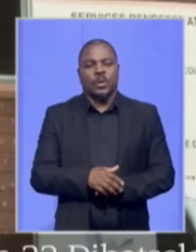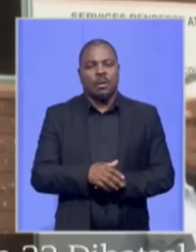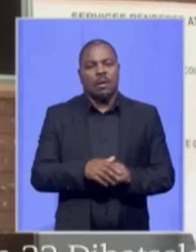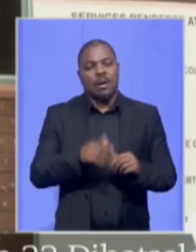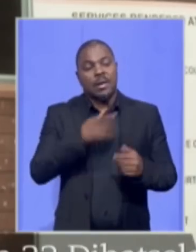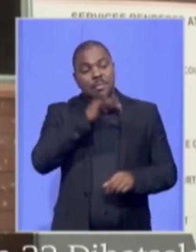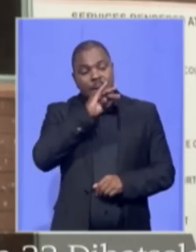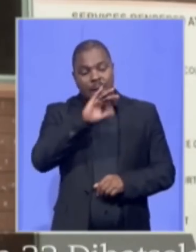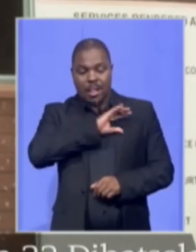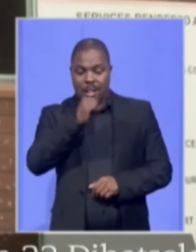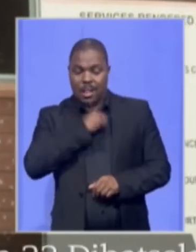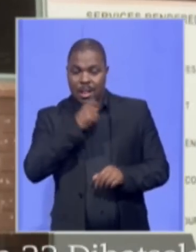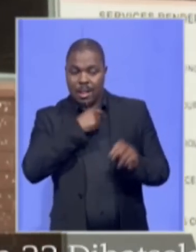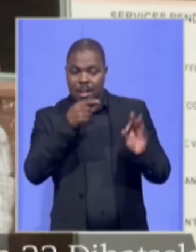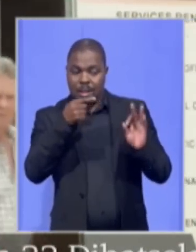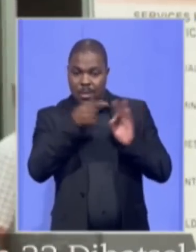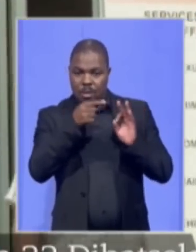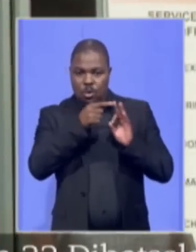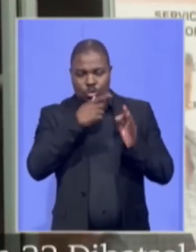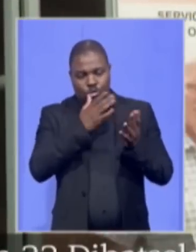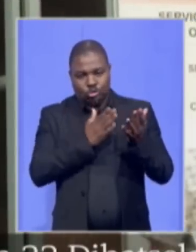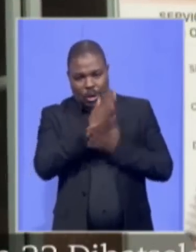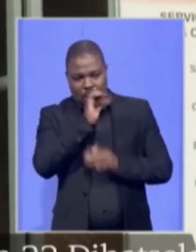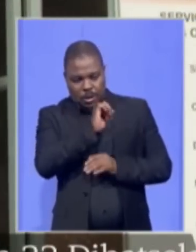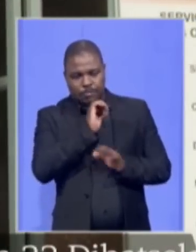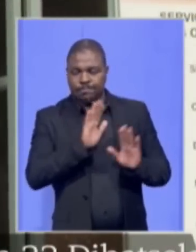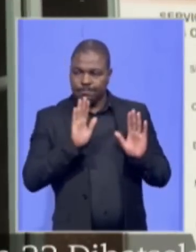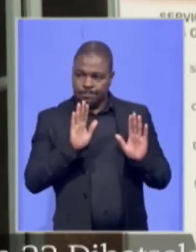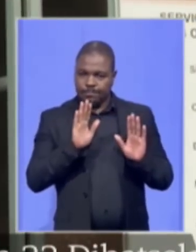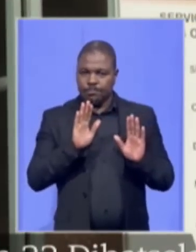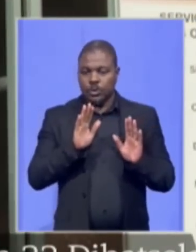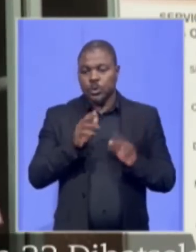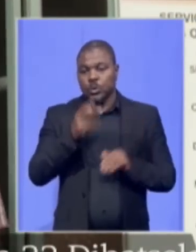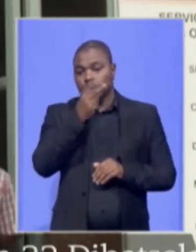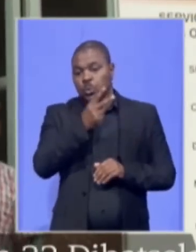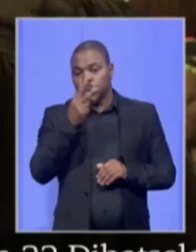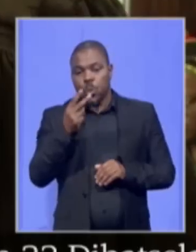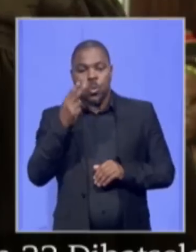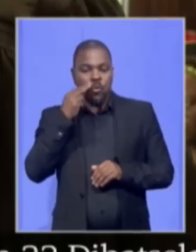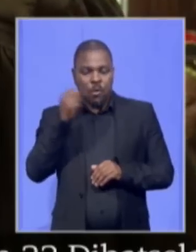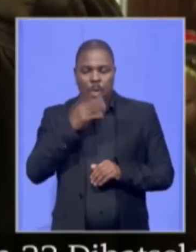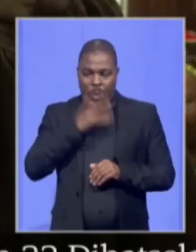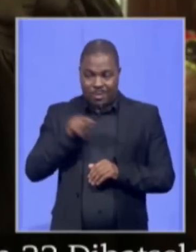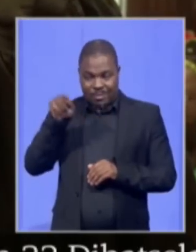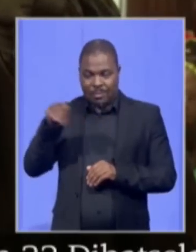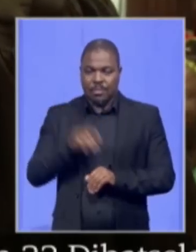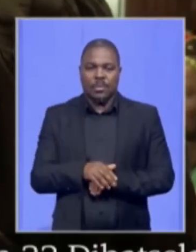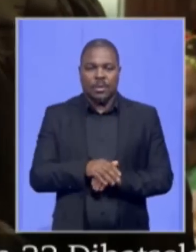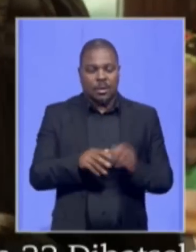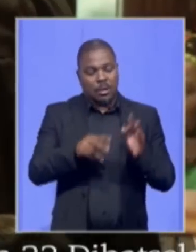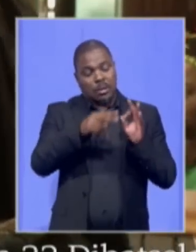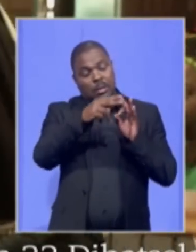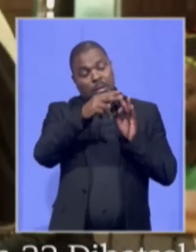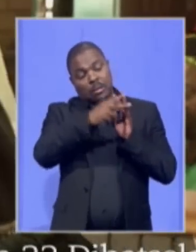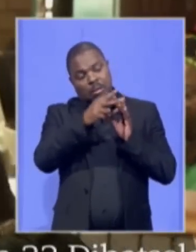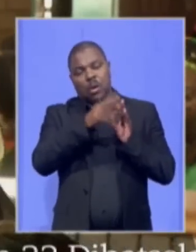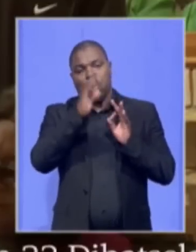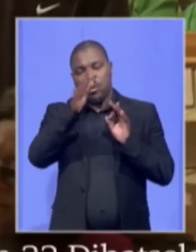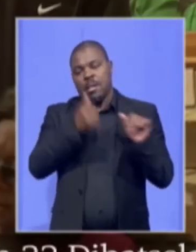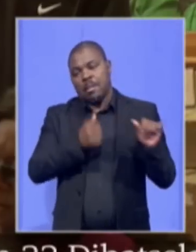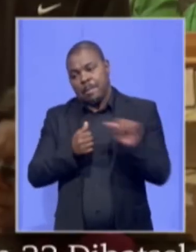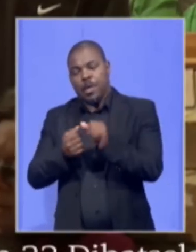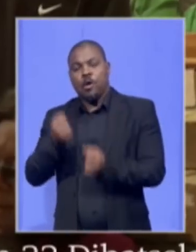our client reserves his right to proceed with the bail on the 22nd of November. William Musora le Rudolf Divet ba tlile go